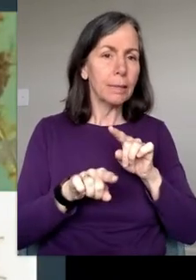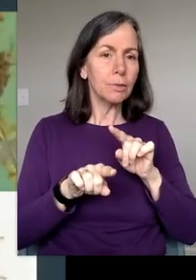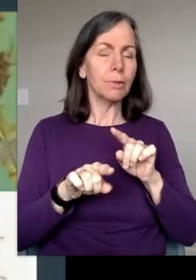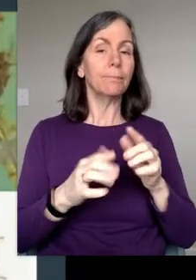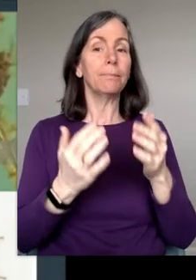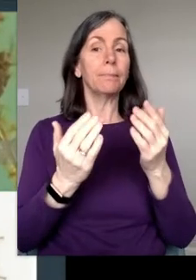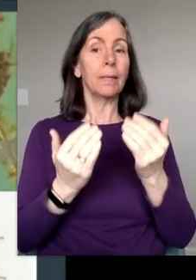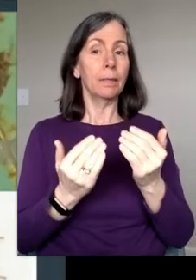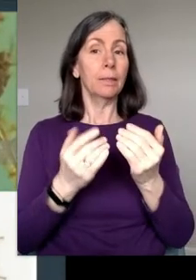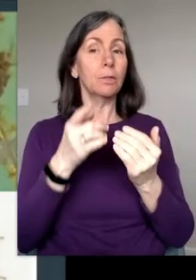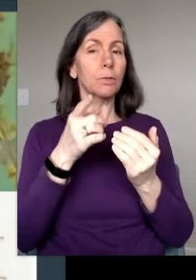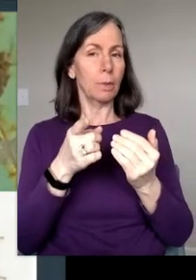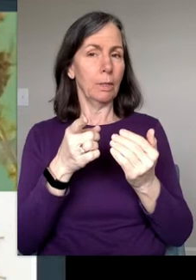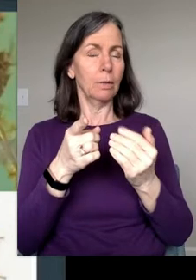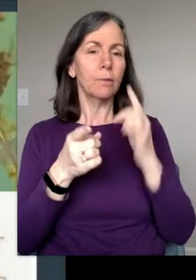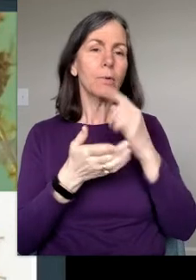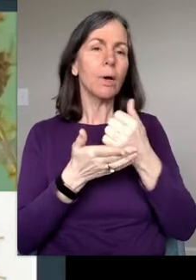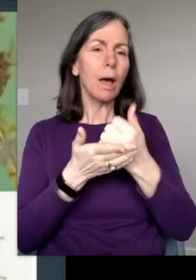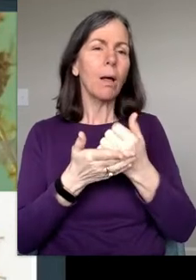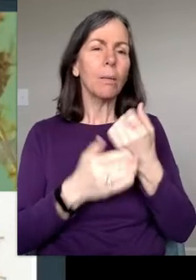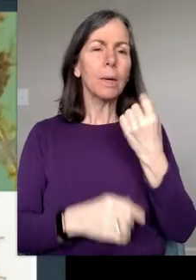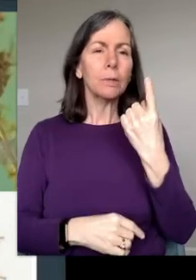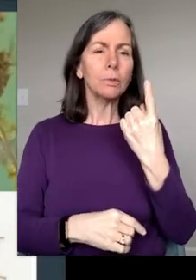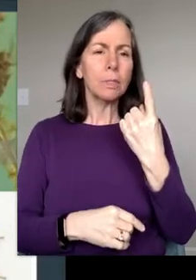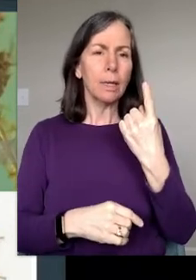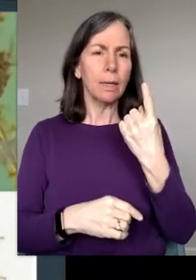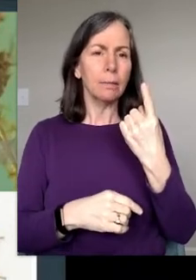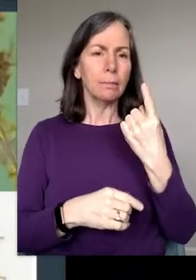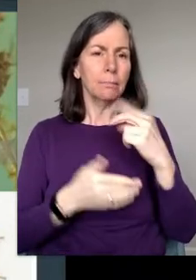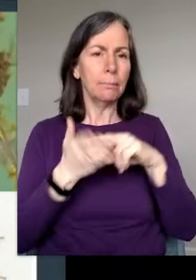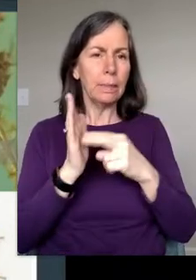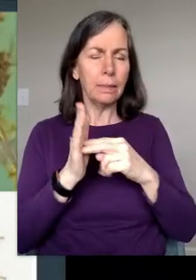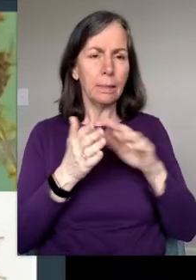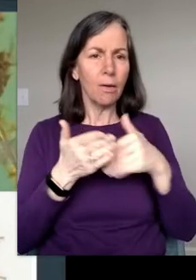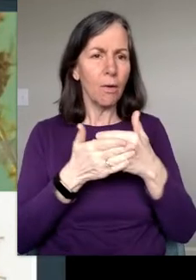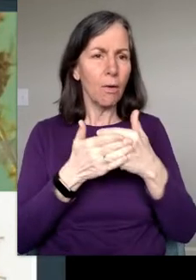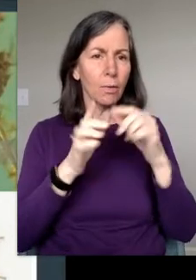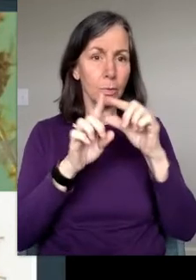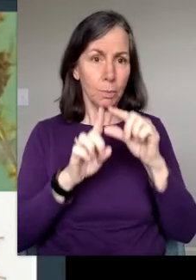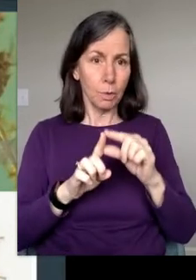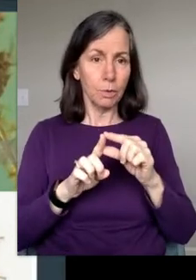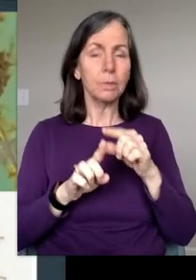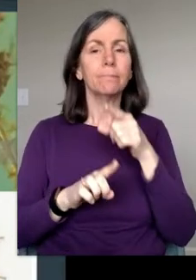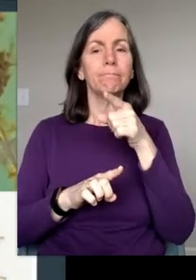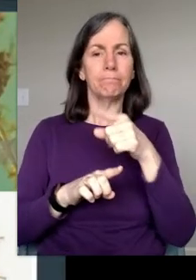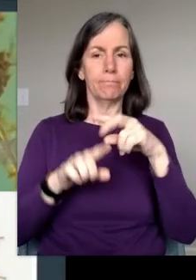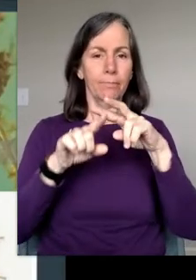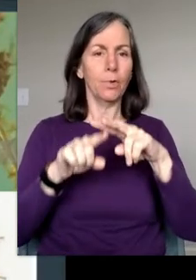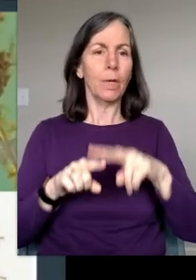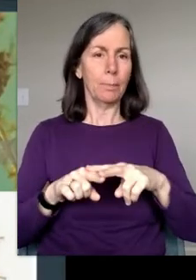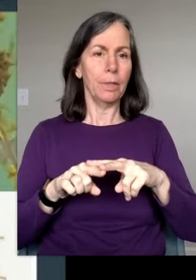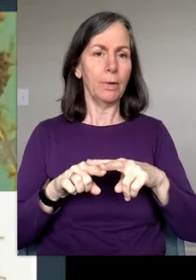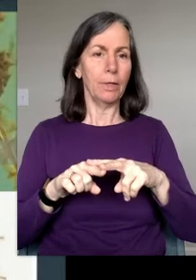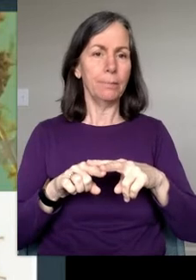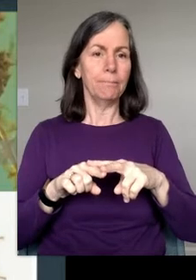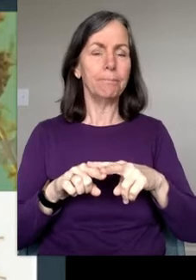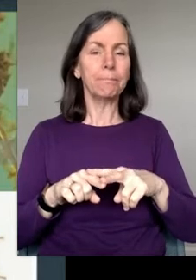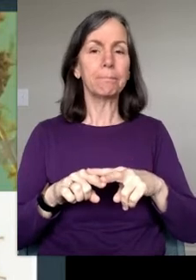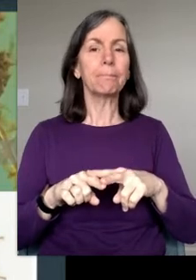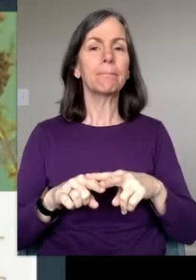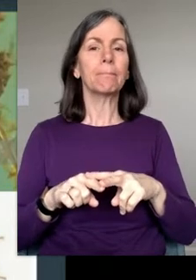So just to help you out, there's a lot of new vocab to make sure you understand what these words